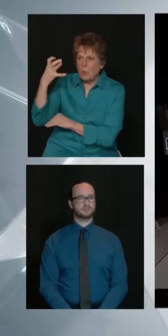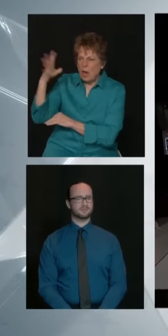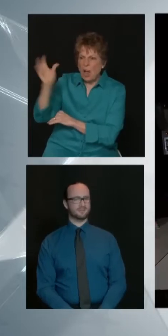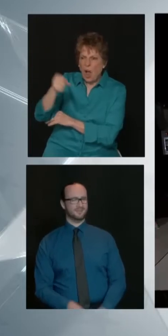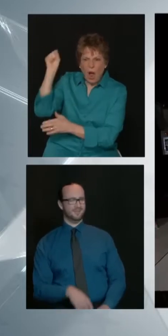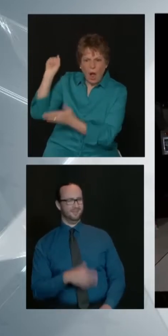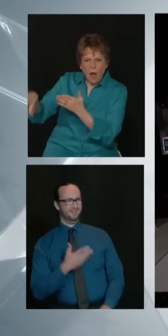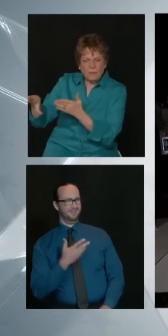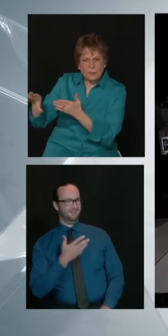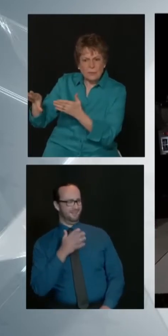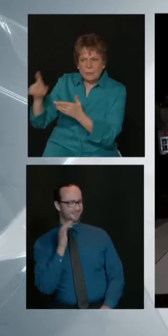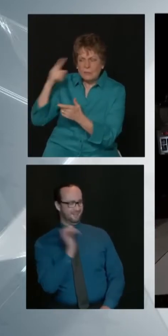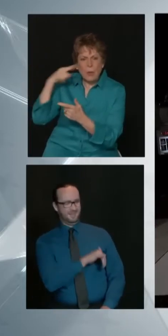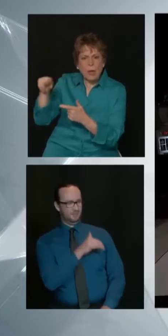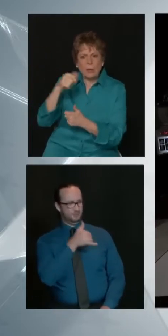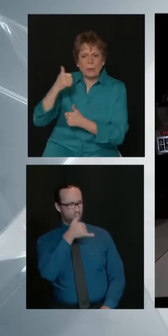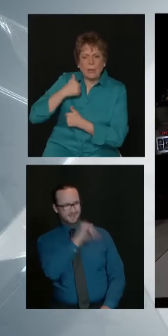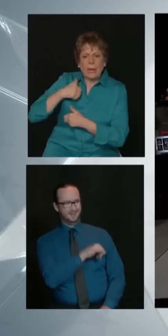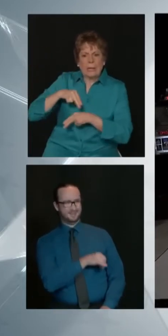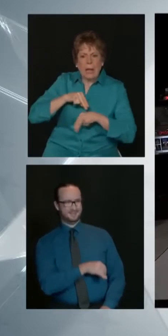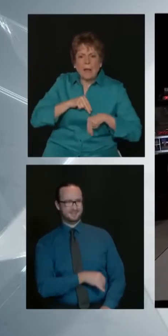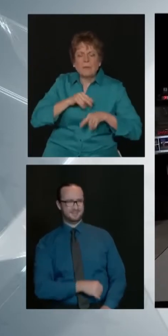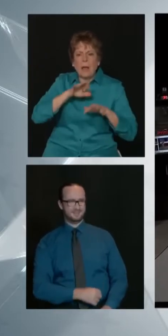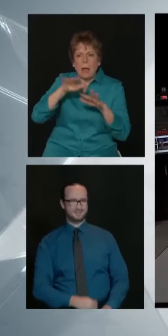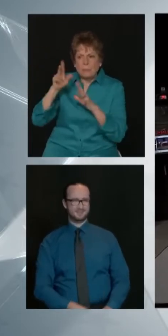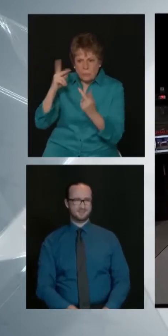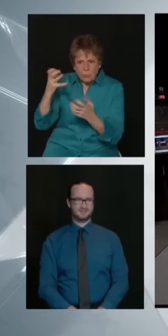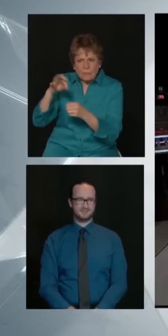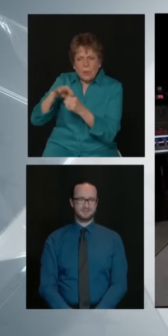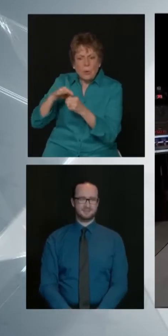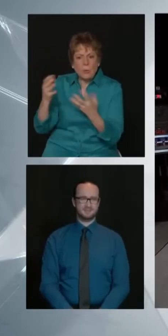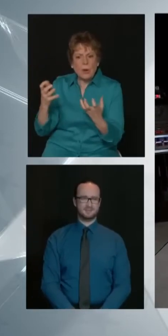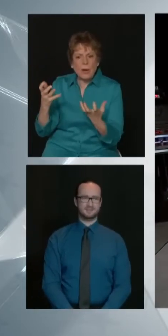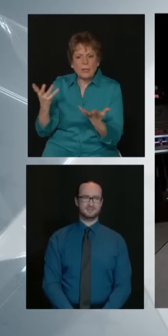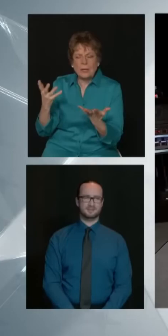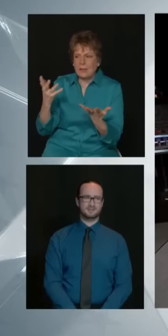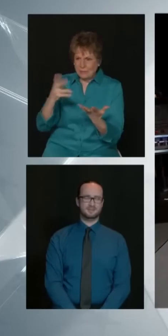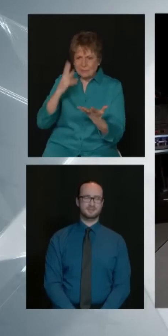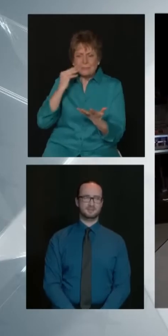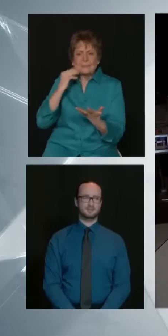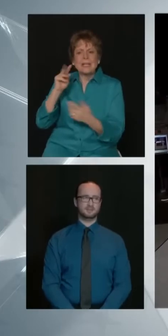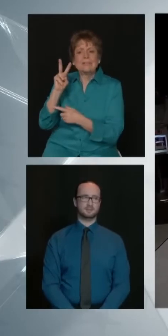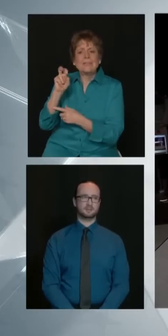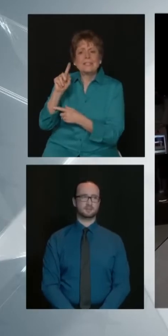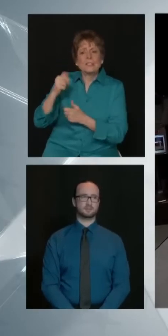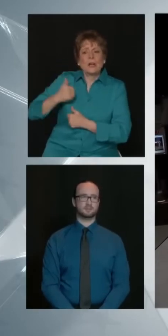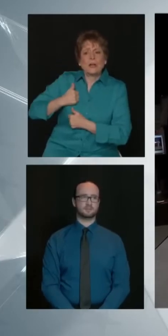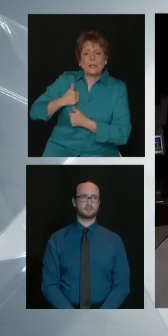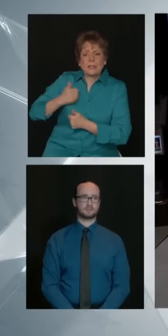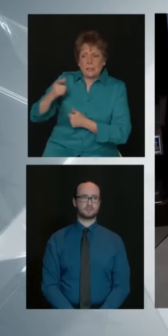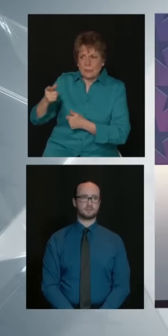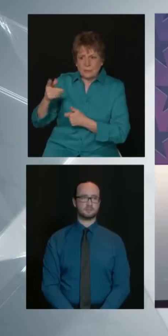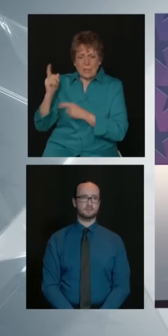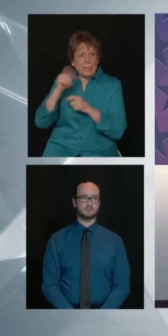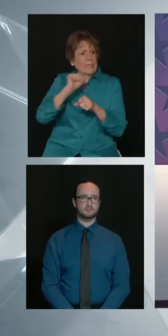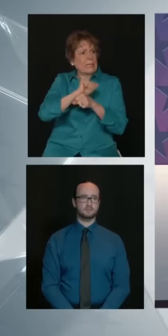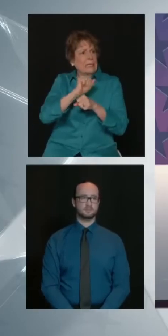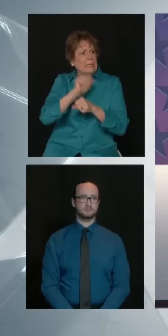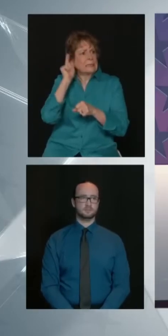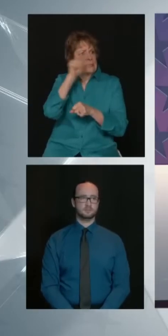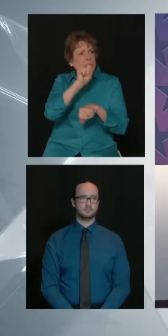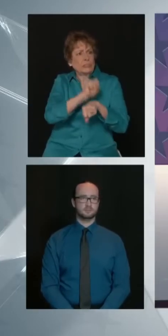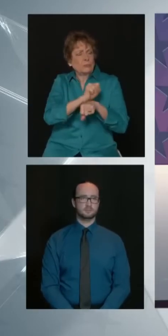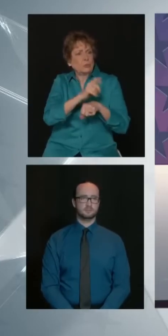know, how many people on active duty and veterans wind up getting deployed overseas? And that option would go away in